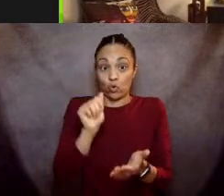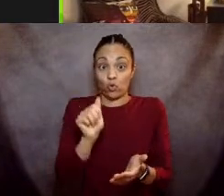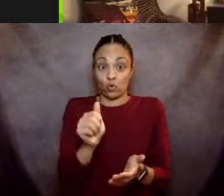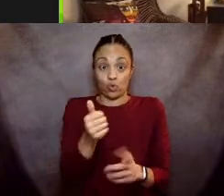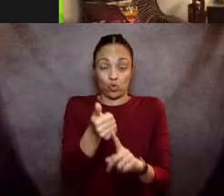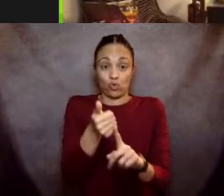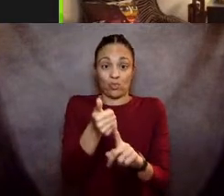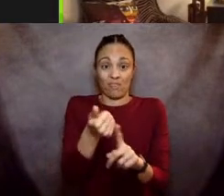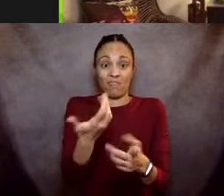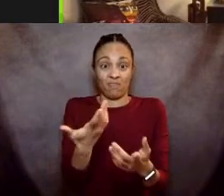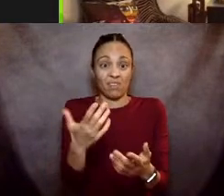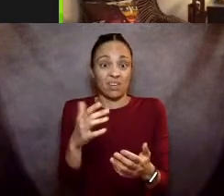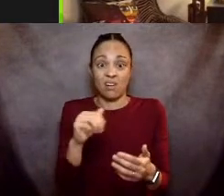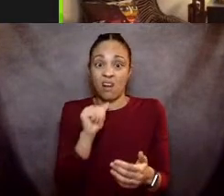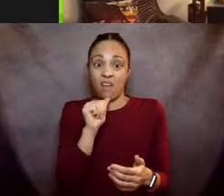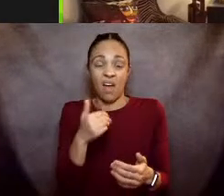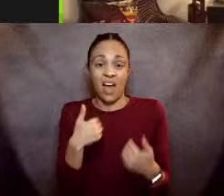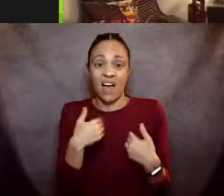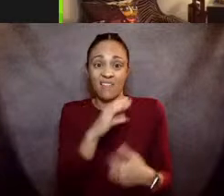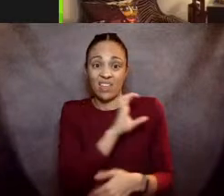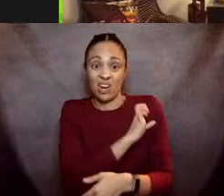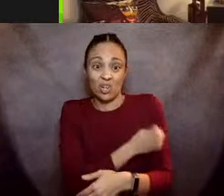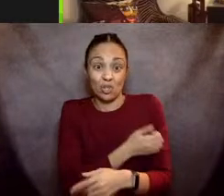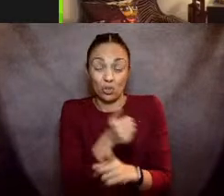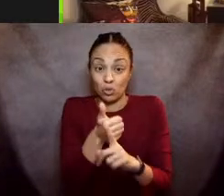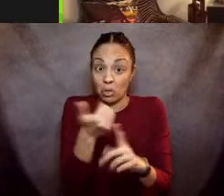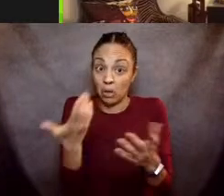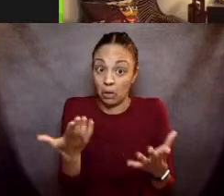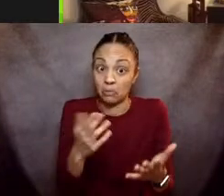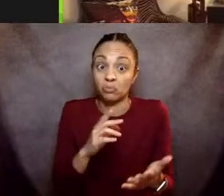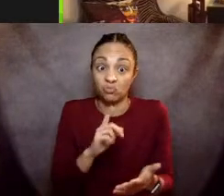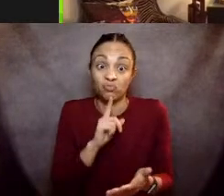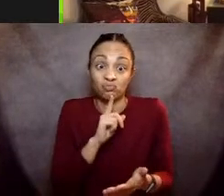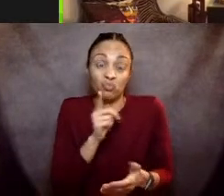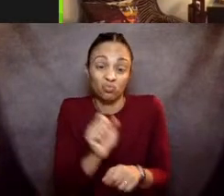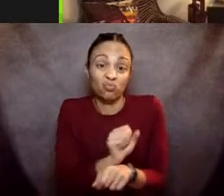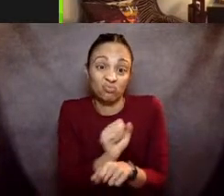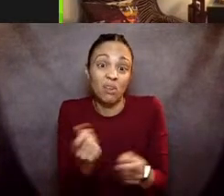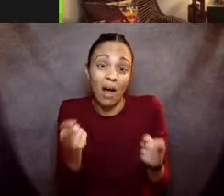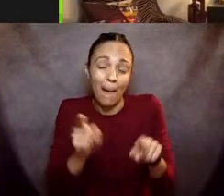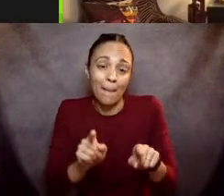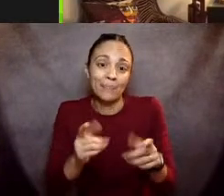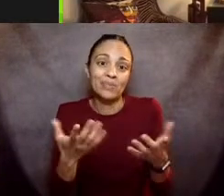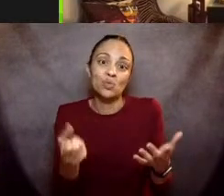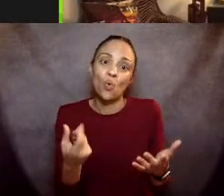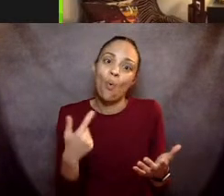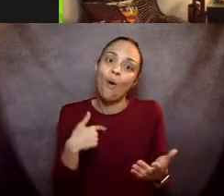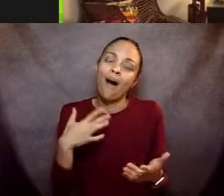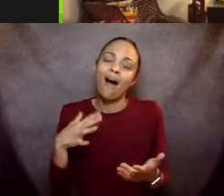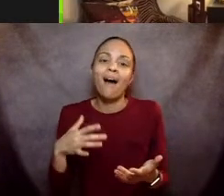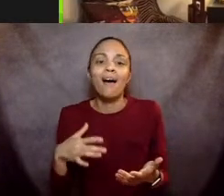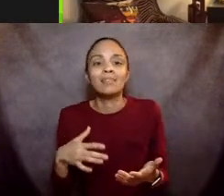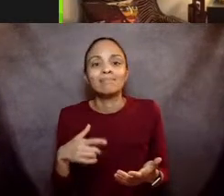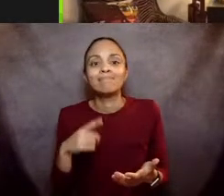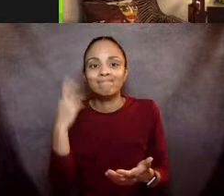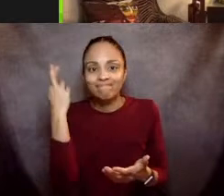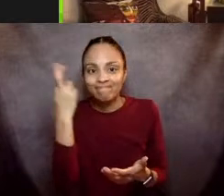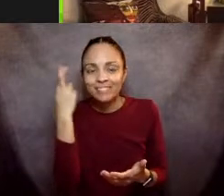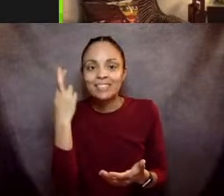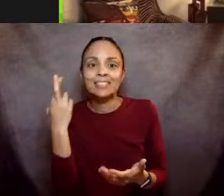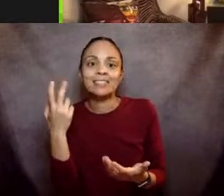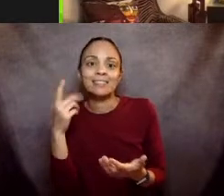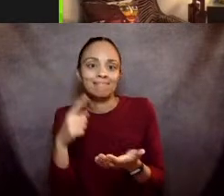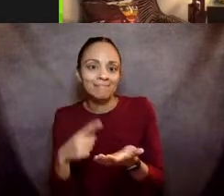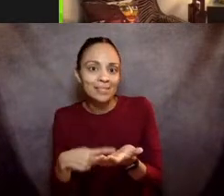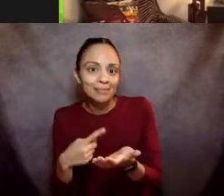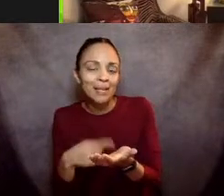myself mothering a lot. Mm. Found myself, like Sandra is saying, okay, today we're just going to